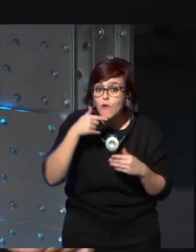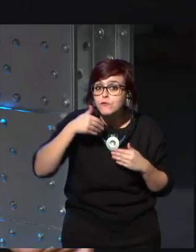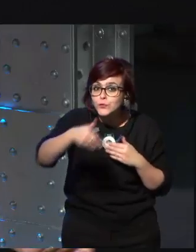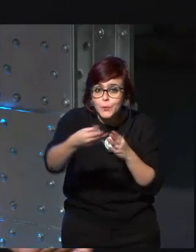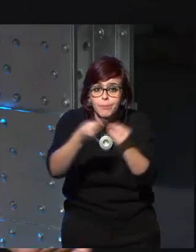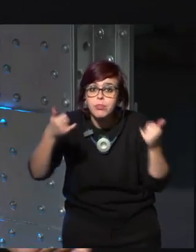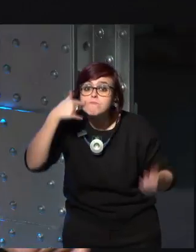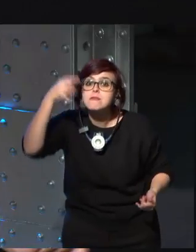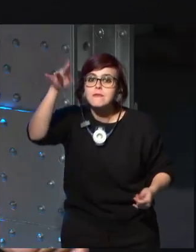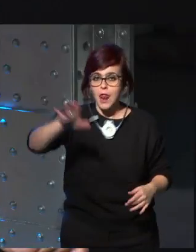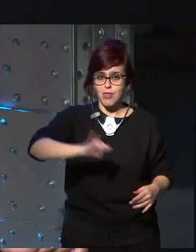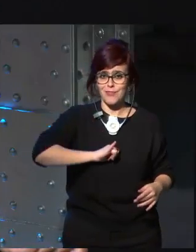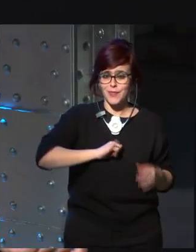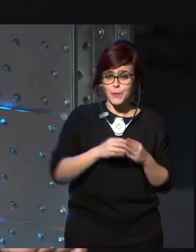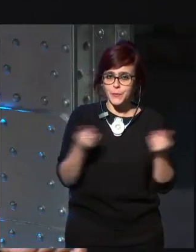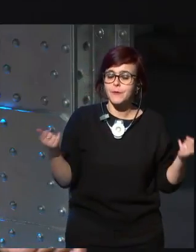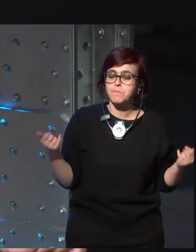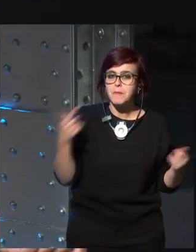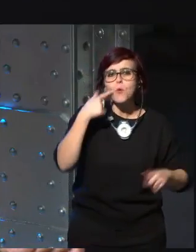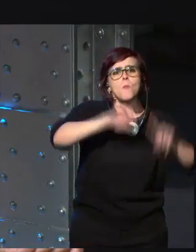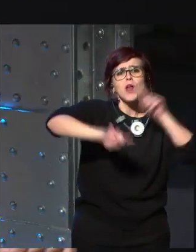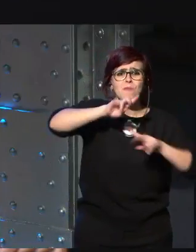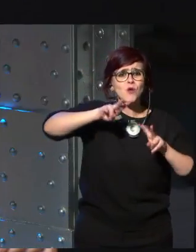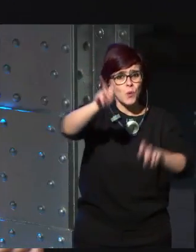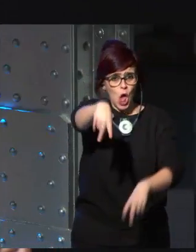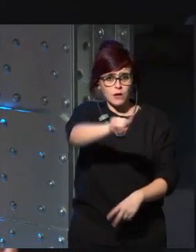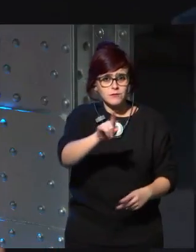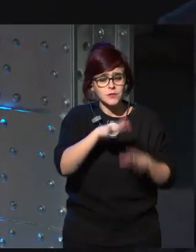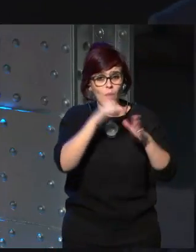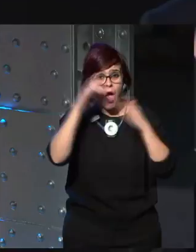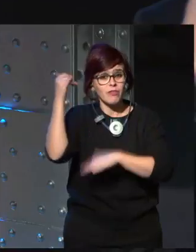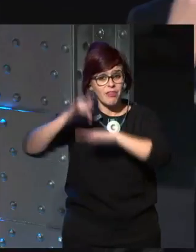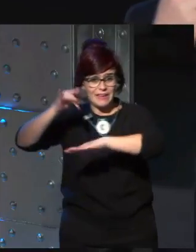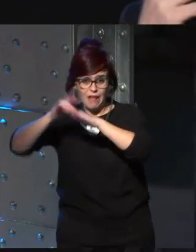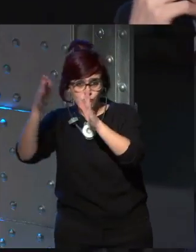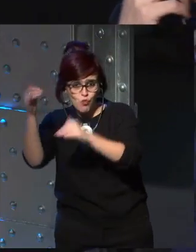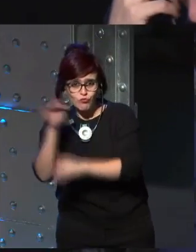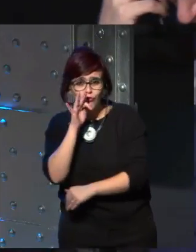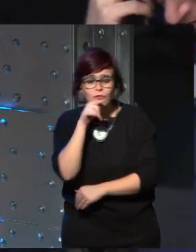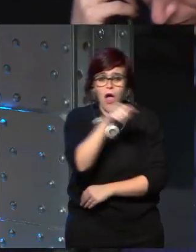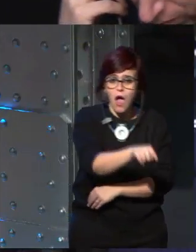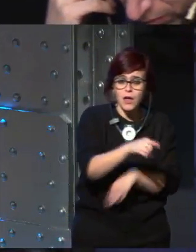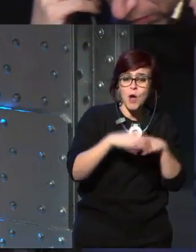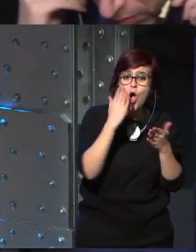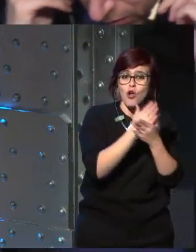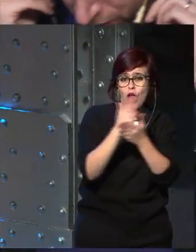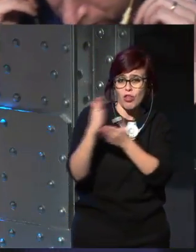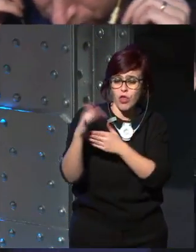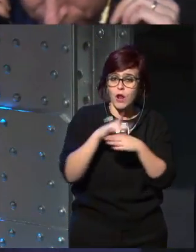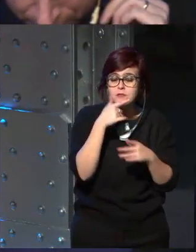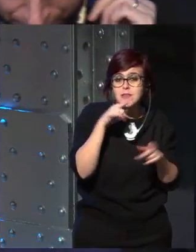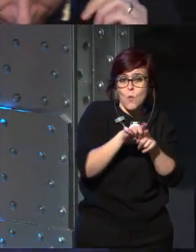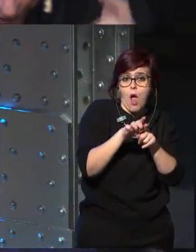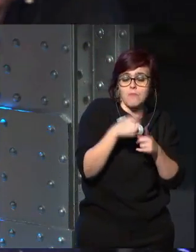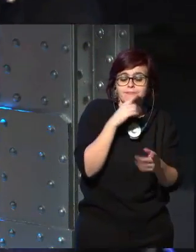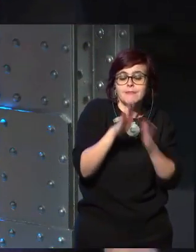is lost? We're going to lose our identity of who we are. But that's not a new problem. Even before digital media existed, there were